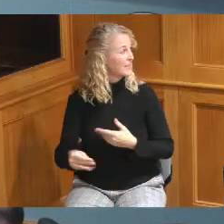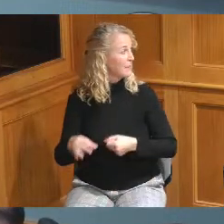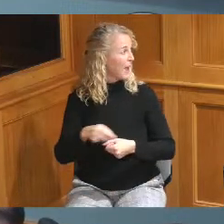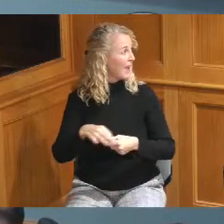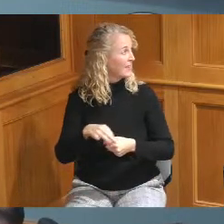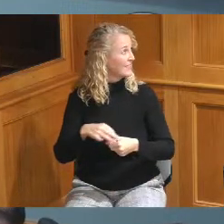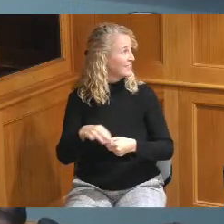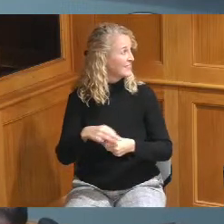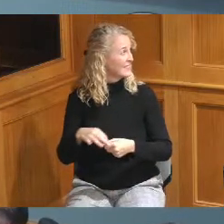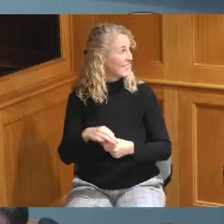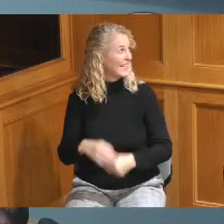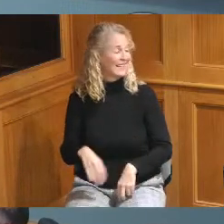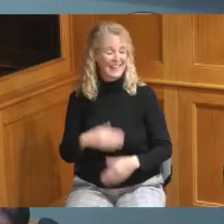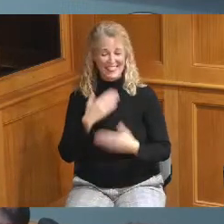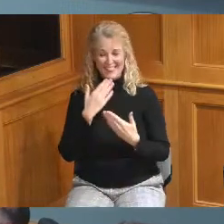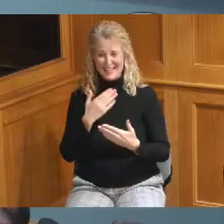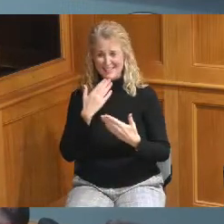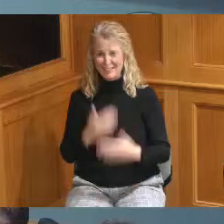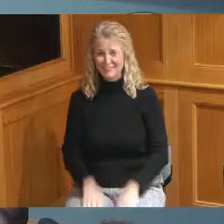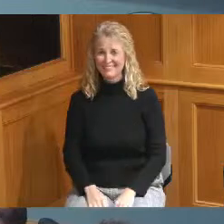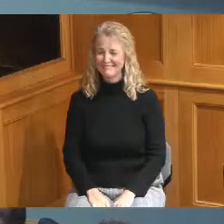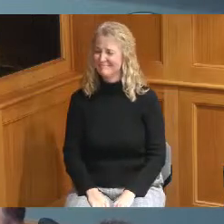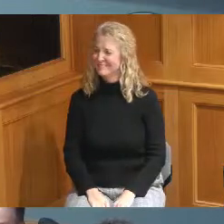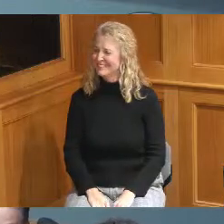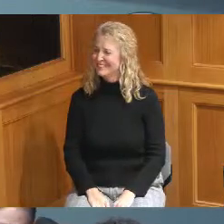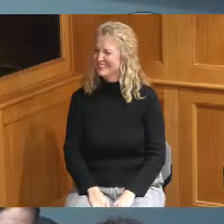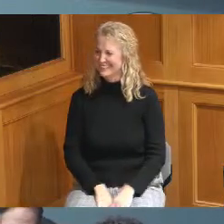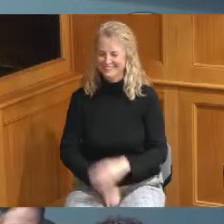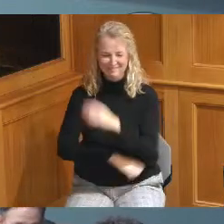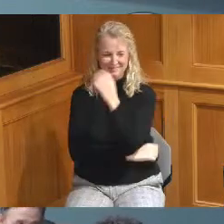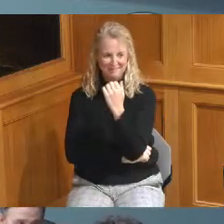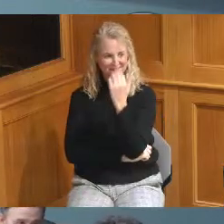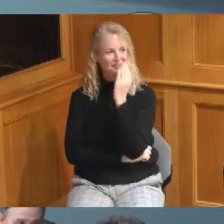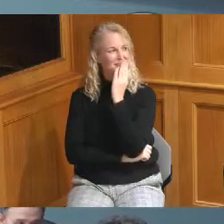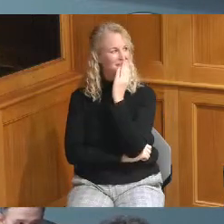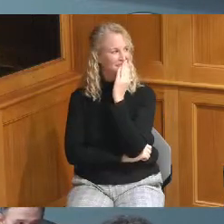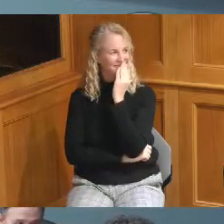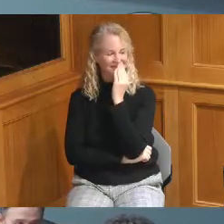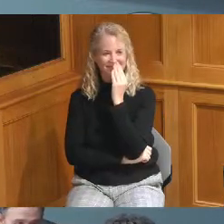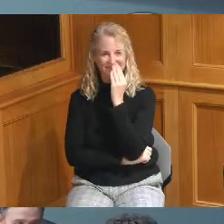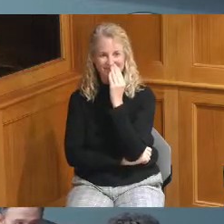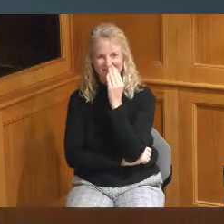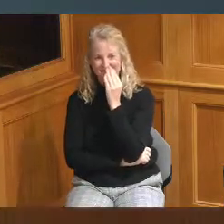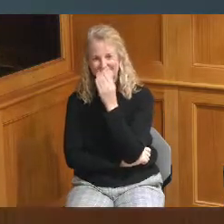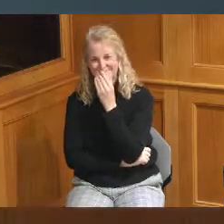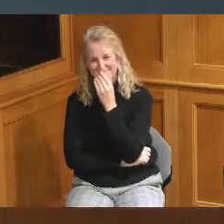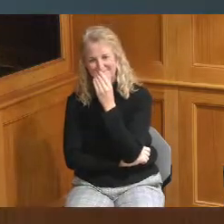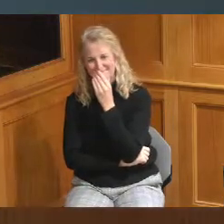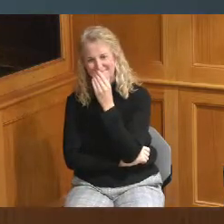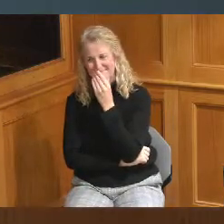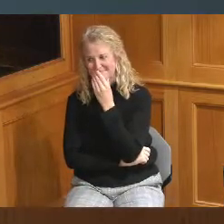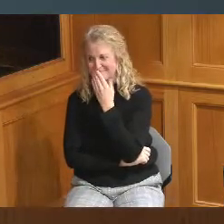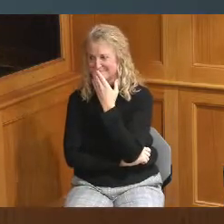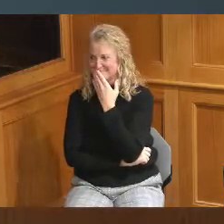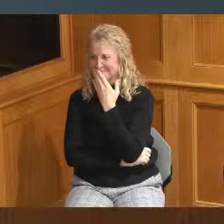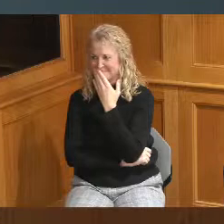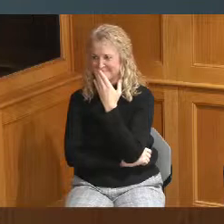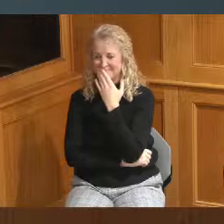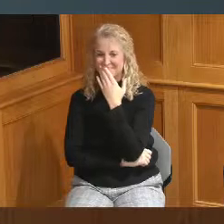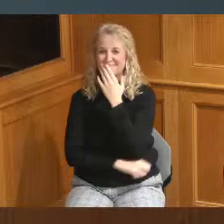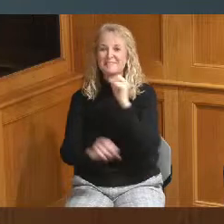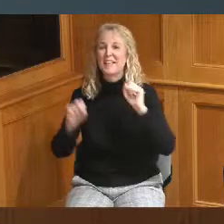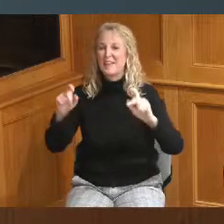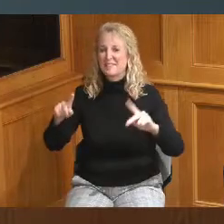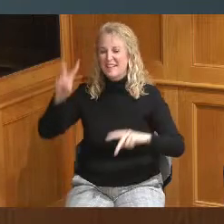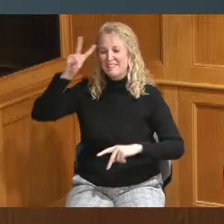Thank y'all. We got to have you healthy. Yeah. Thanks. Thanks. Okay. let me get back to where we were. Okay, Vice